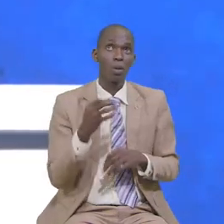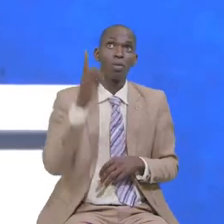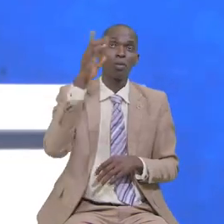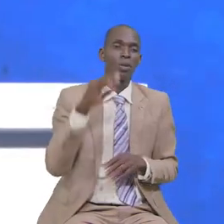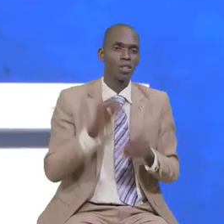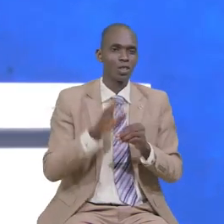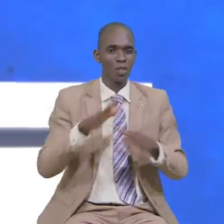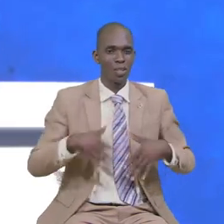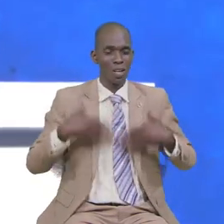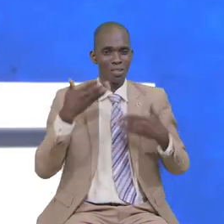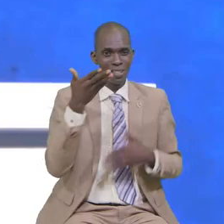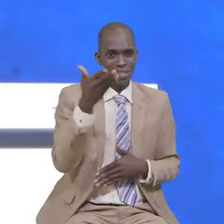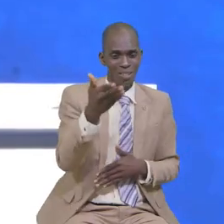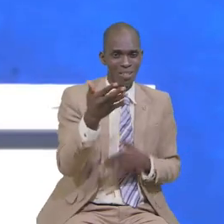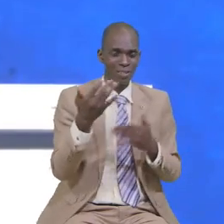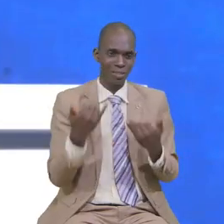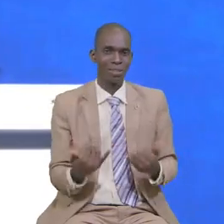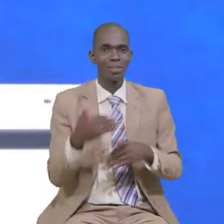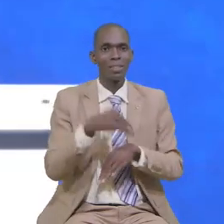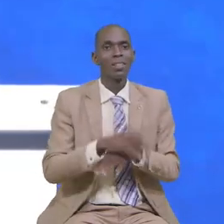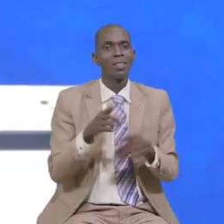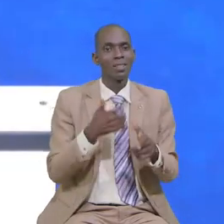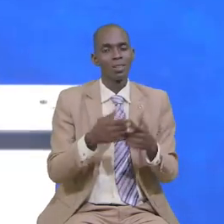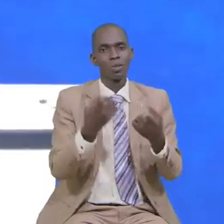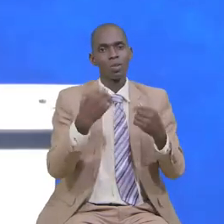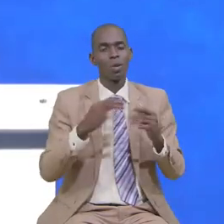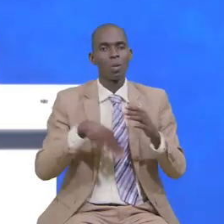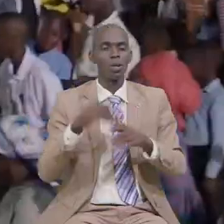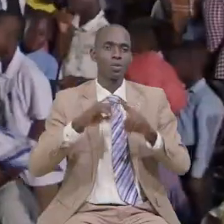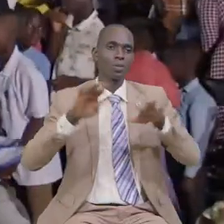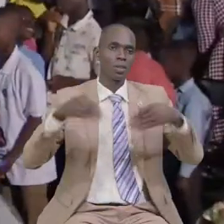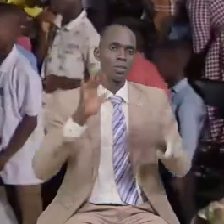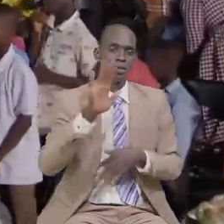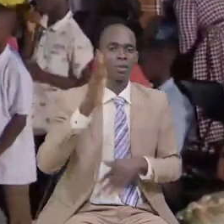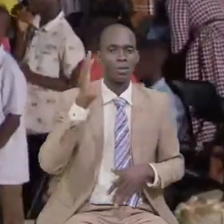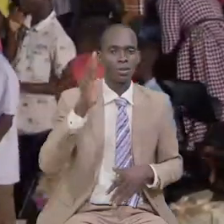right there tonight. And then you'll come and give your testimony.